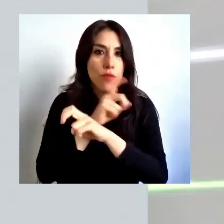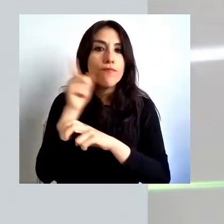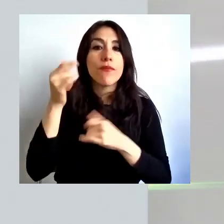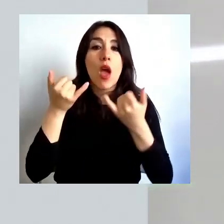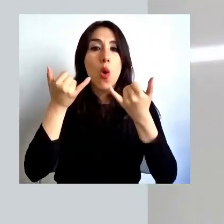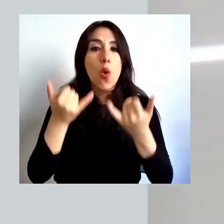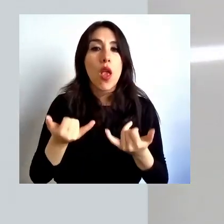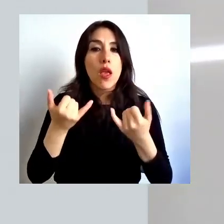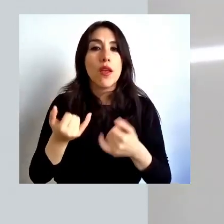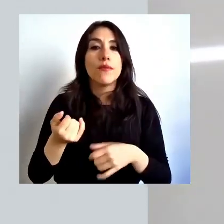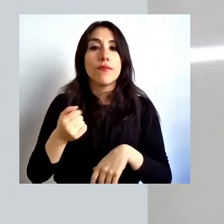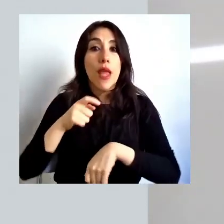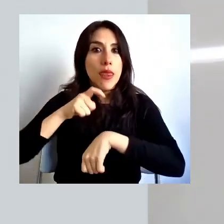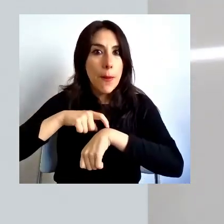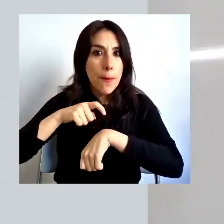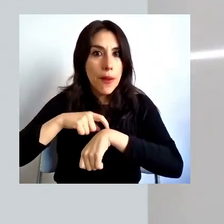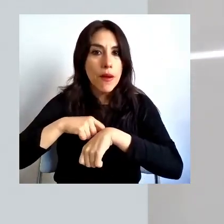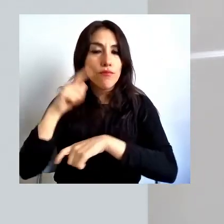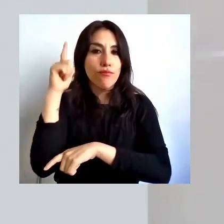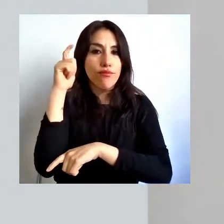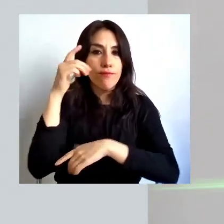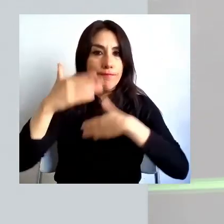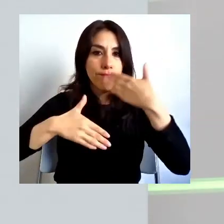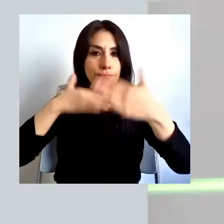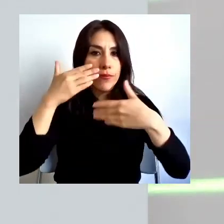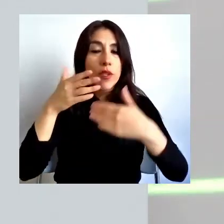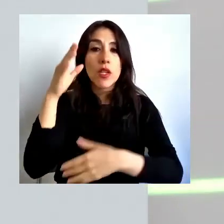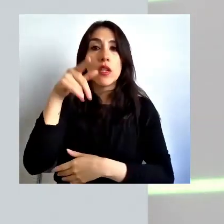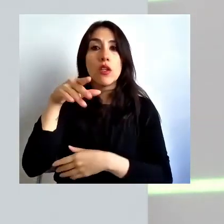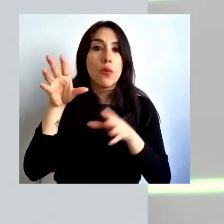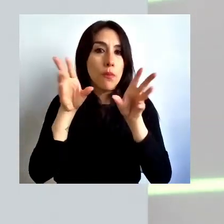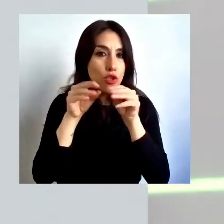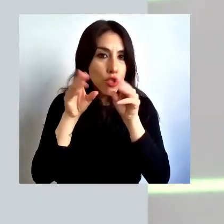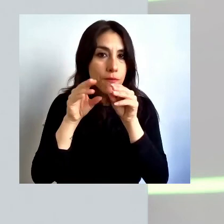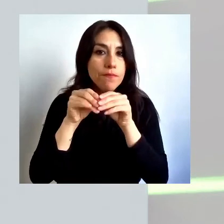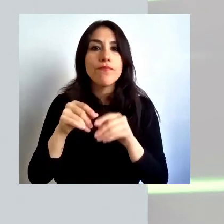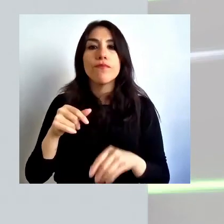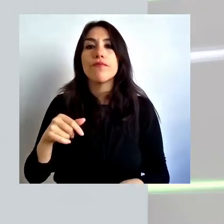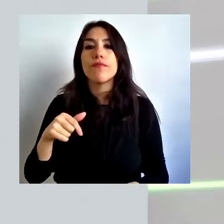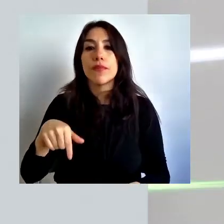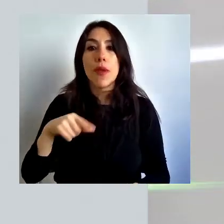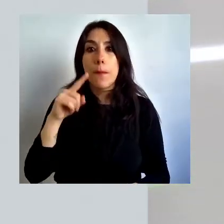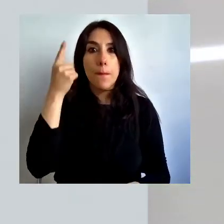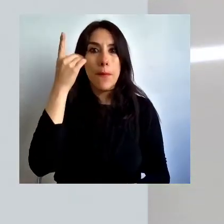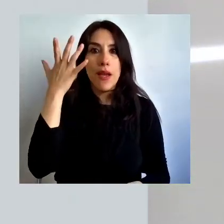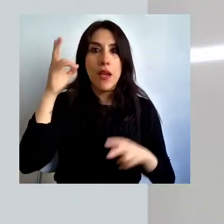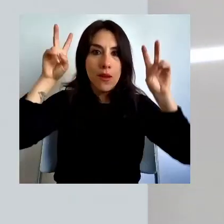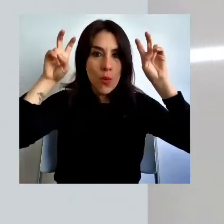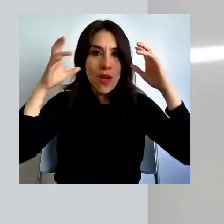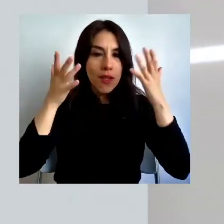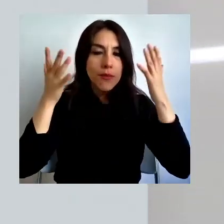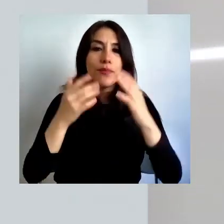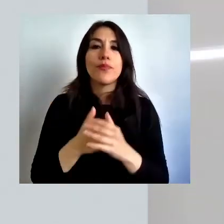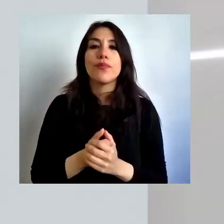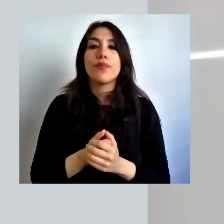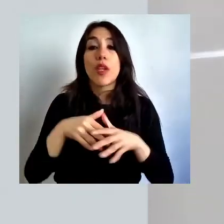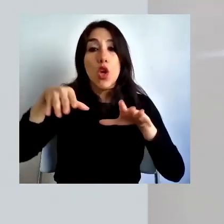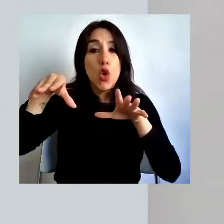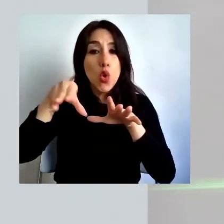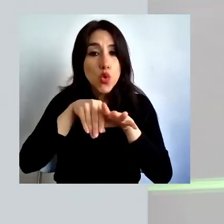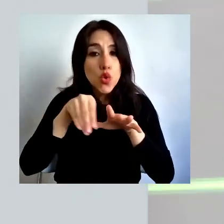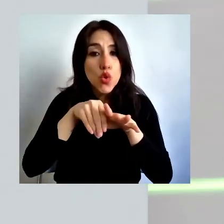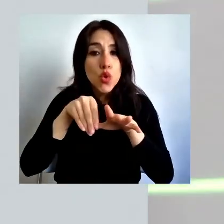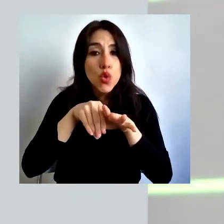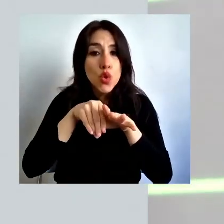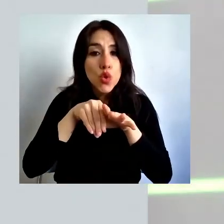Now it's time to start with our keynote speeches. Our first topic is inclusion as an element